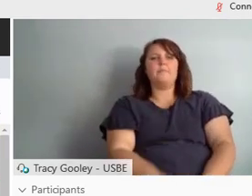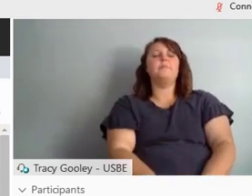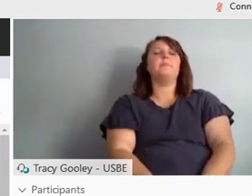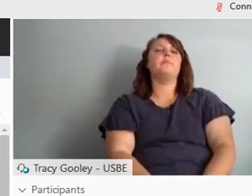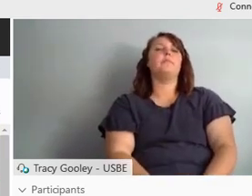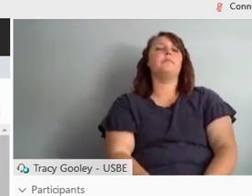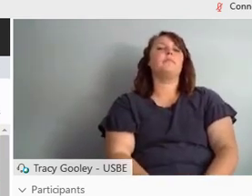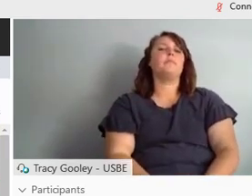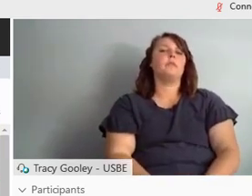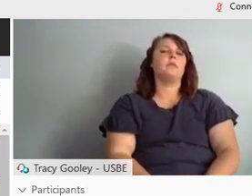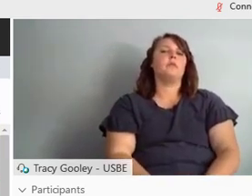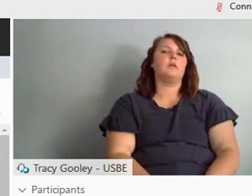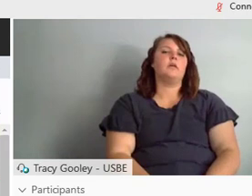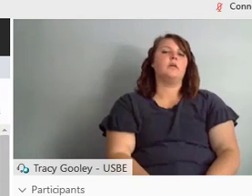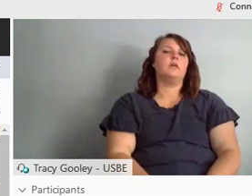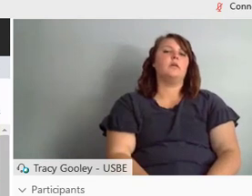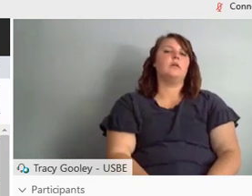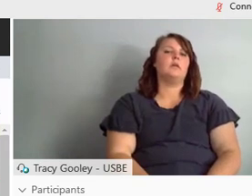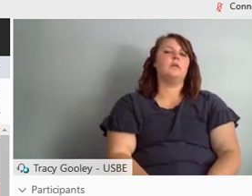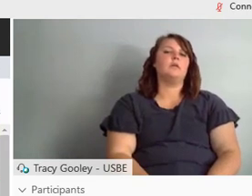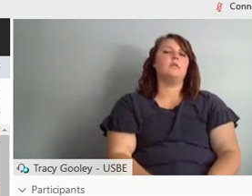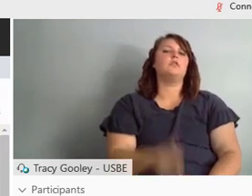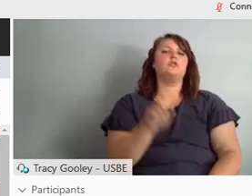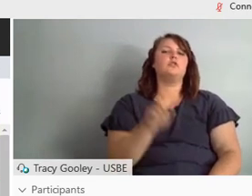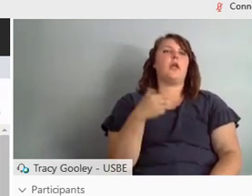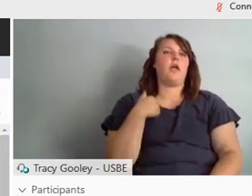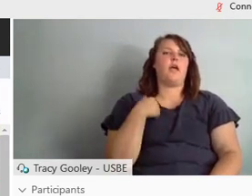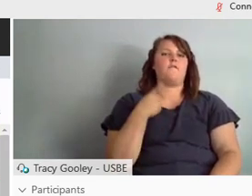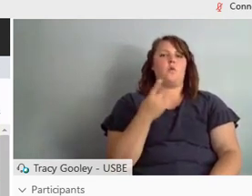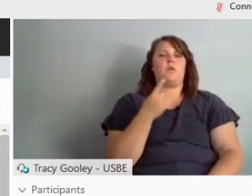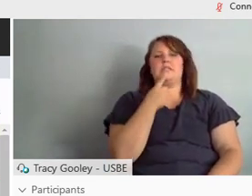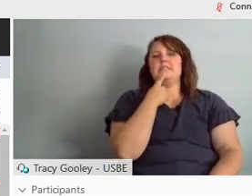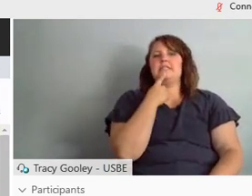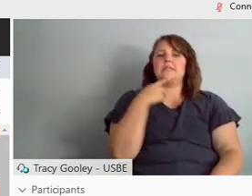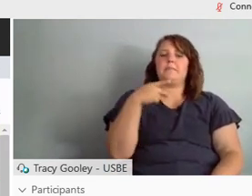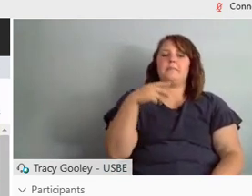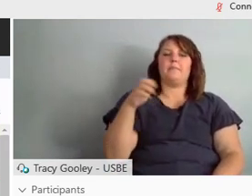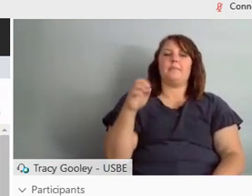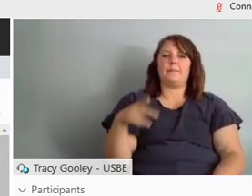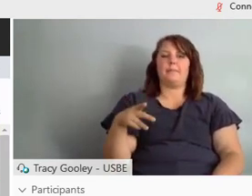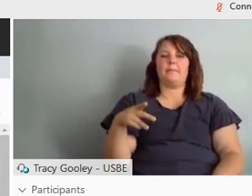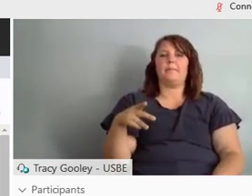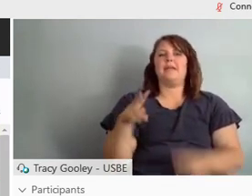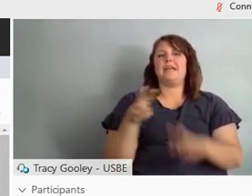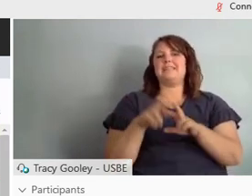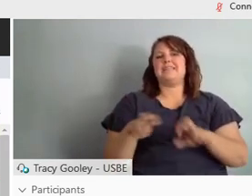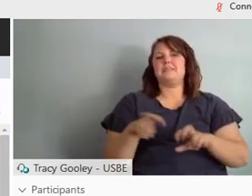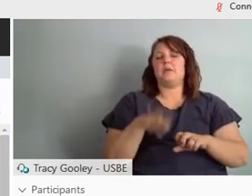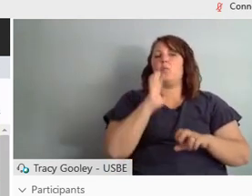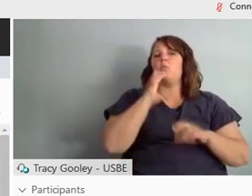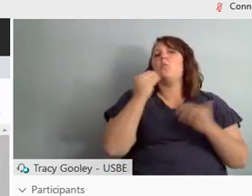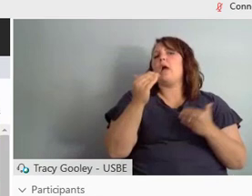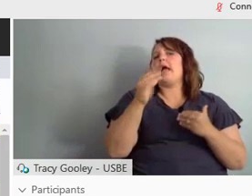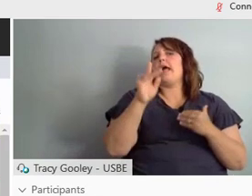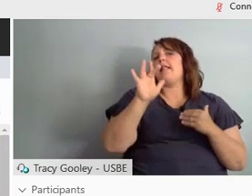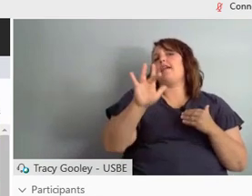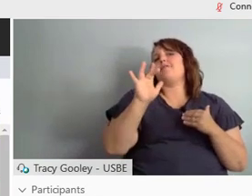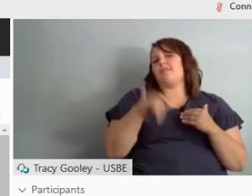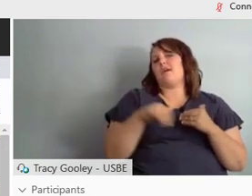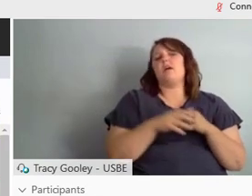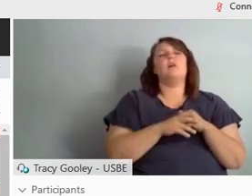here, but you should have the one that says PEEP assessment. So you're going to click on the PEEP